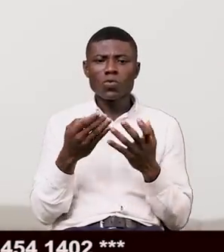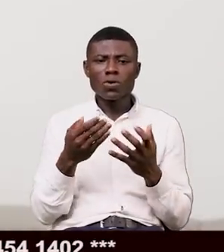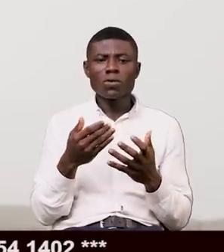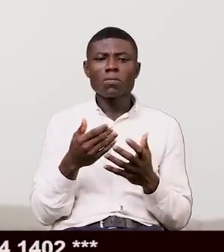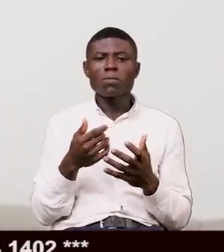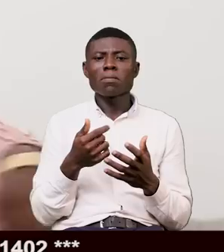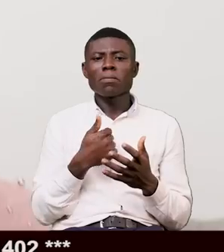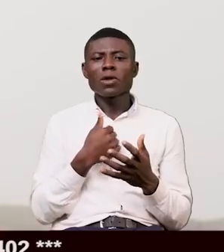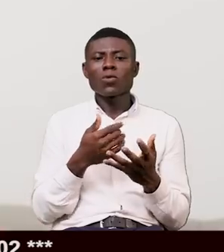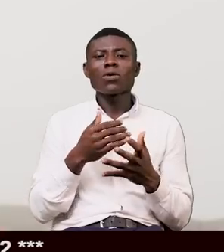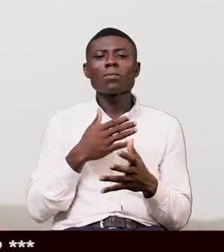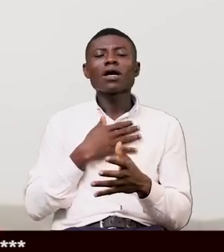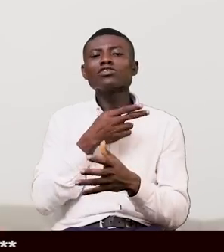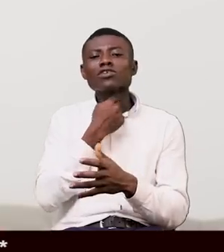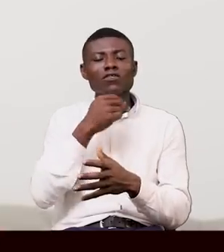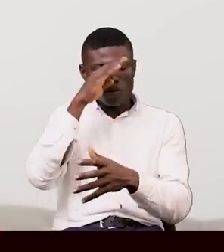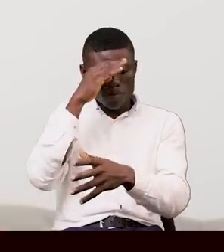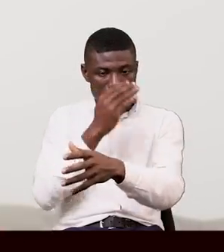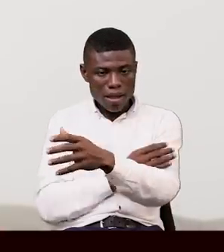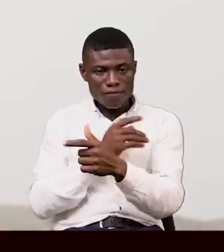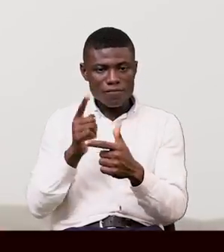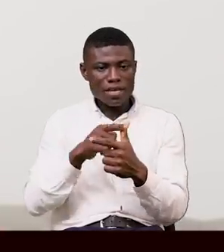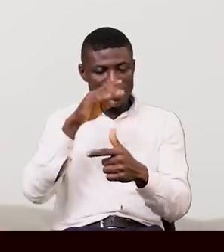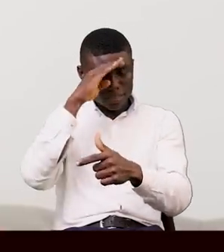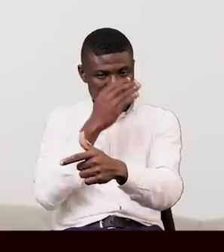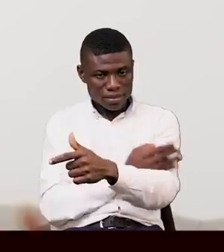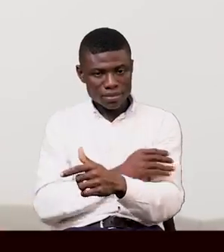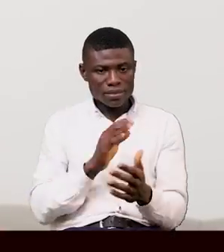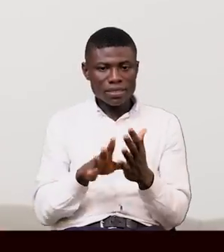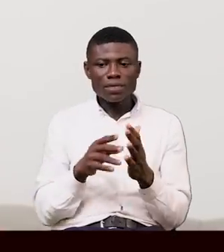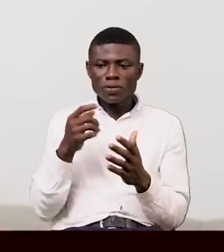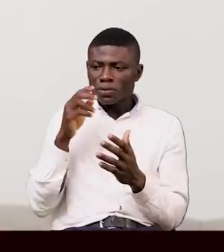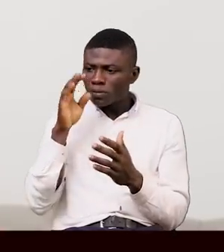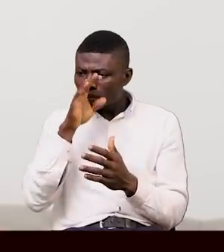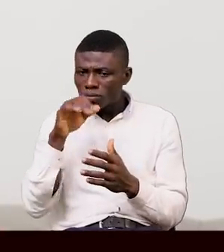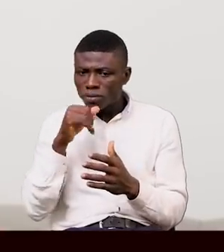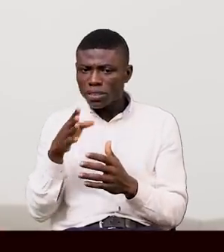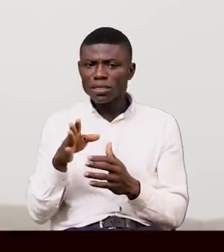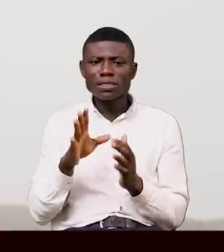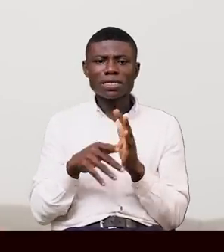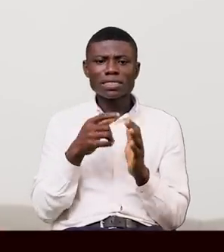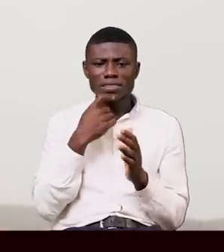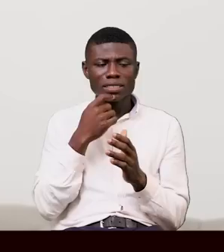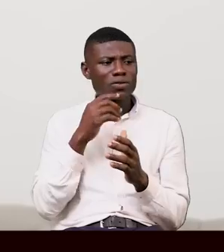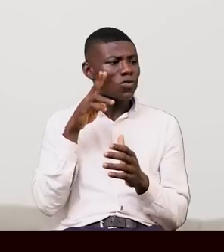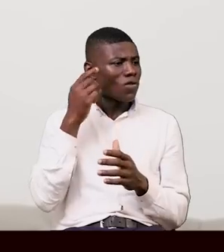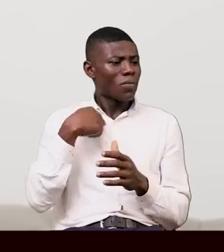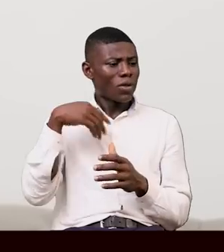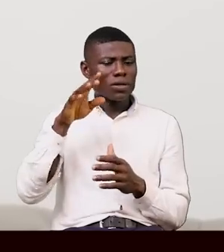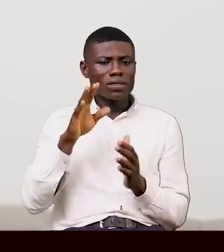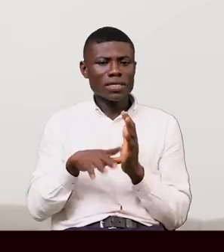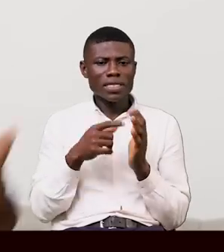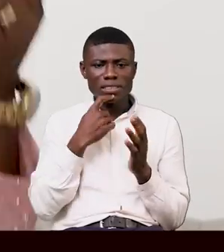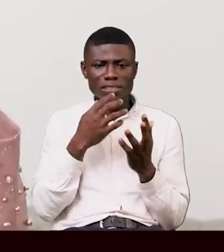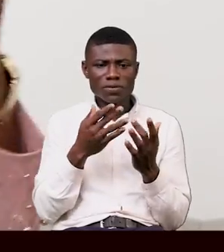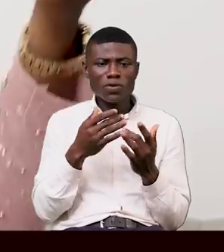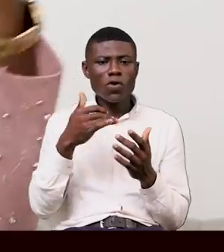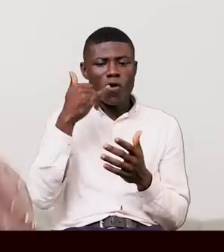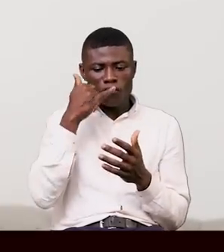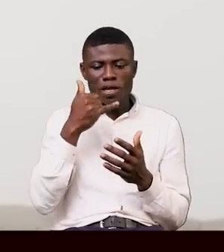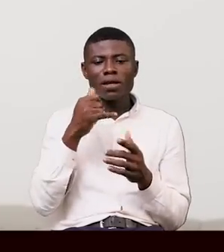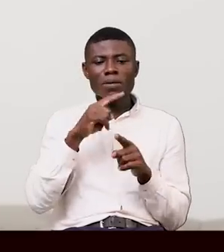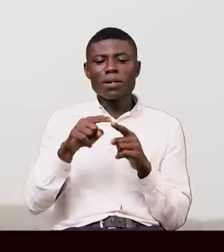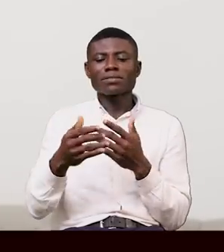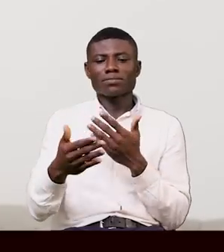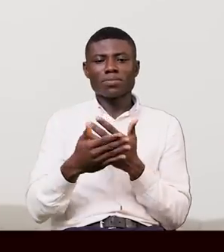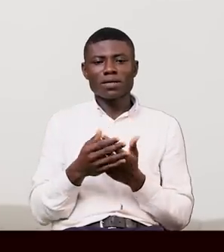for penny na watch ya. Okay. Di ye share like so new. Nam so for we knew what the idea made me call. No, so our friend on our so